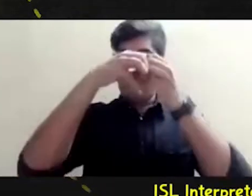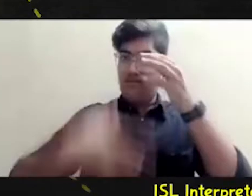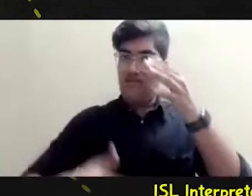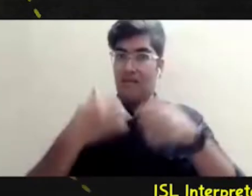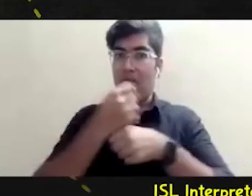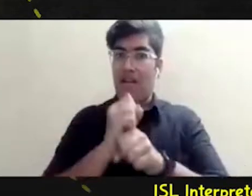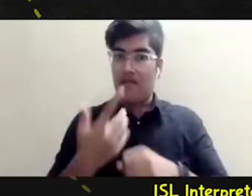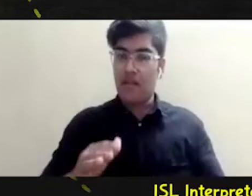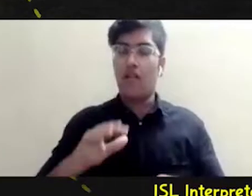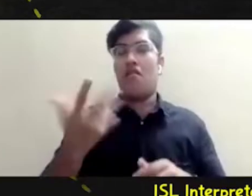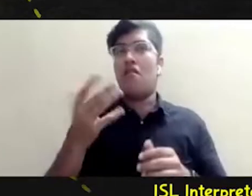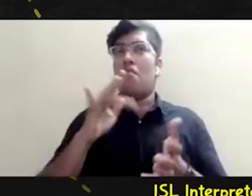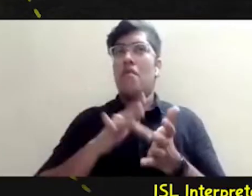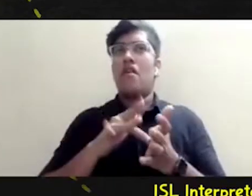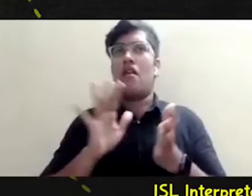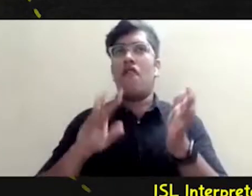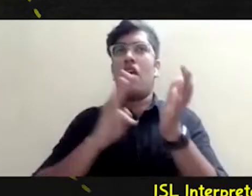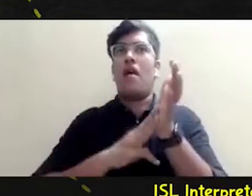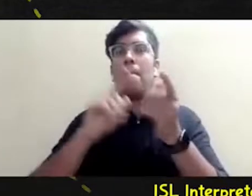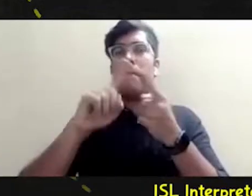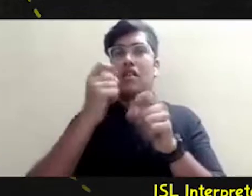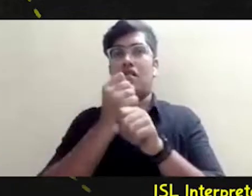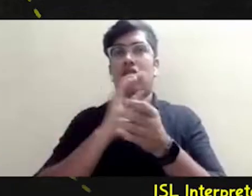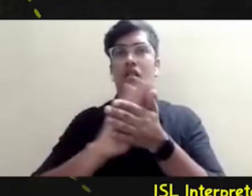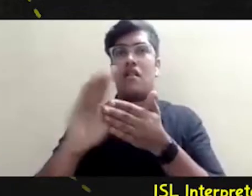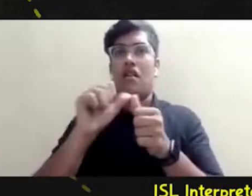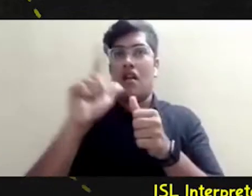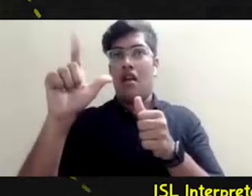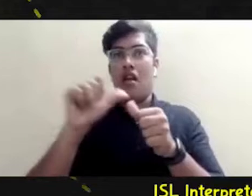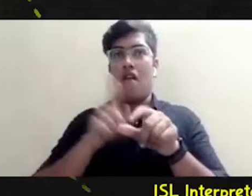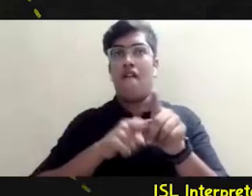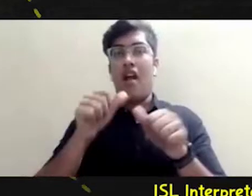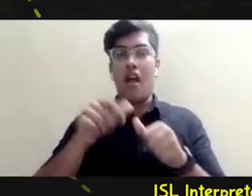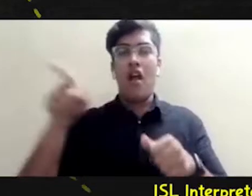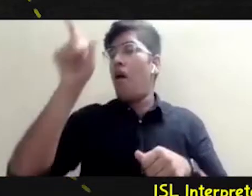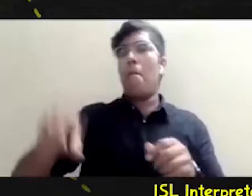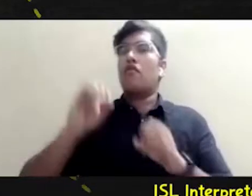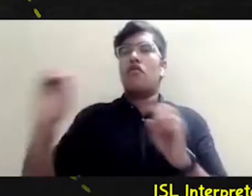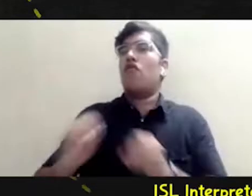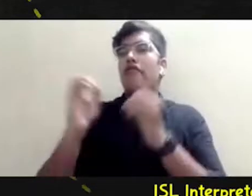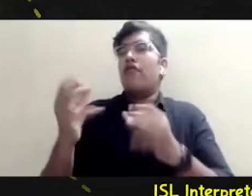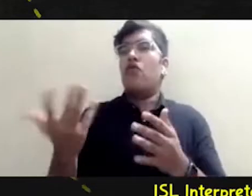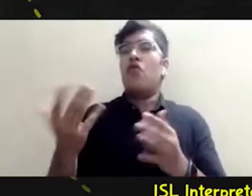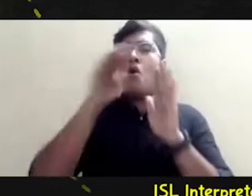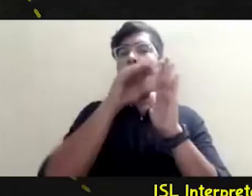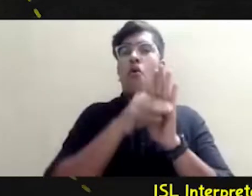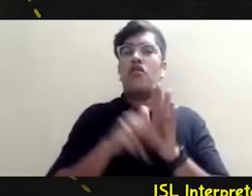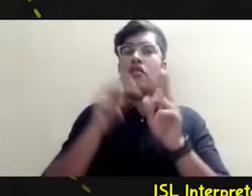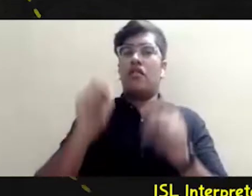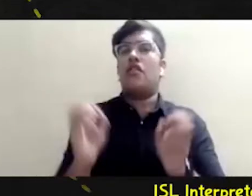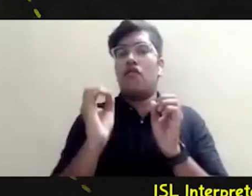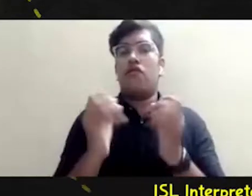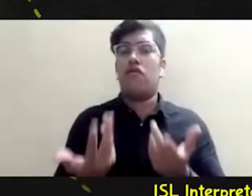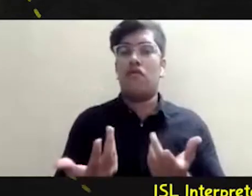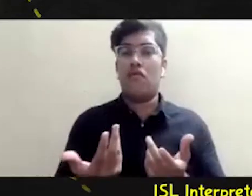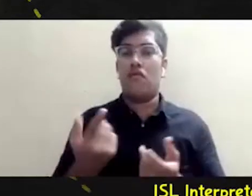like Meghalaya simply said, we don't have transgender persons in our state, so we don't need to have a policy addressing them. The data that is